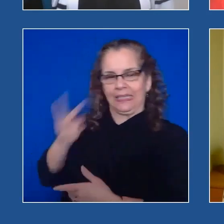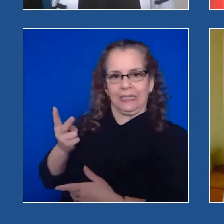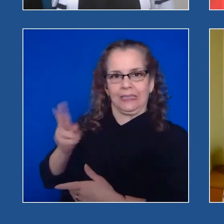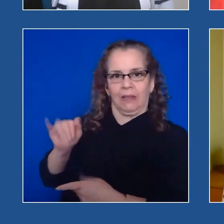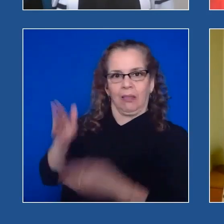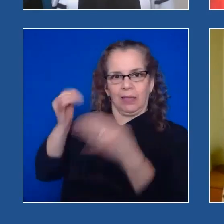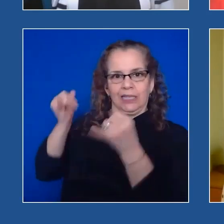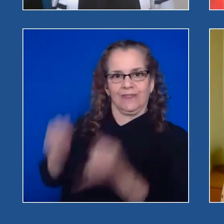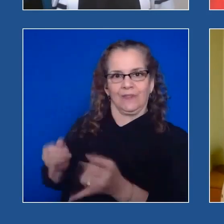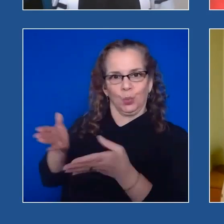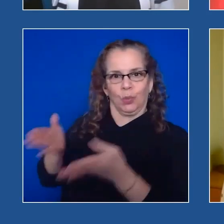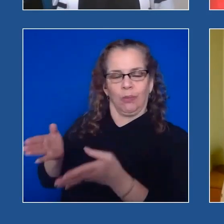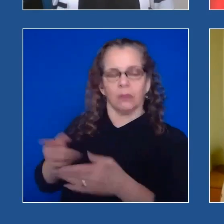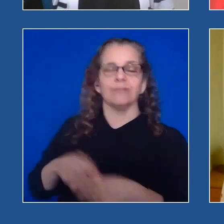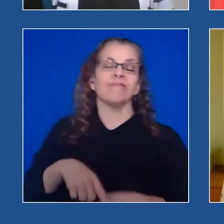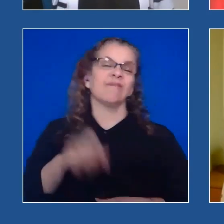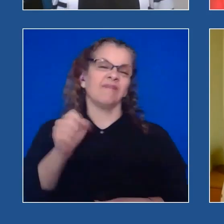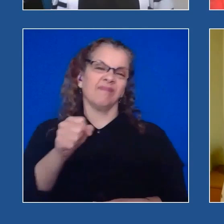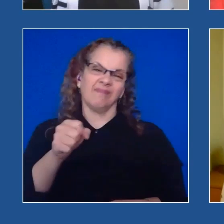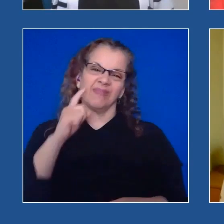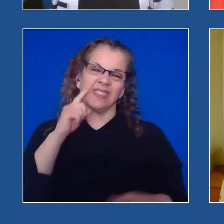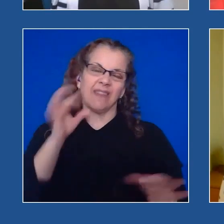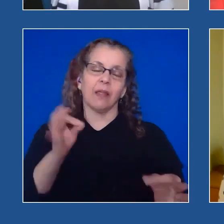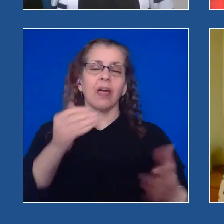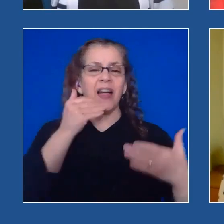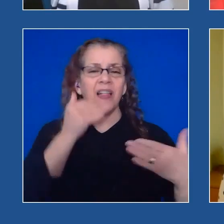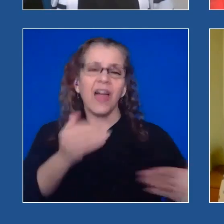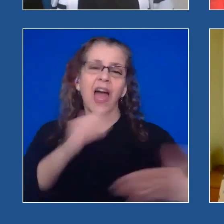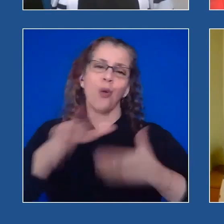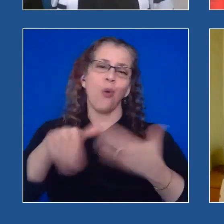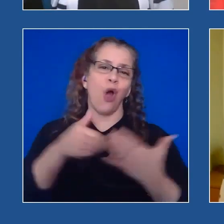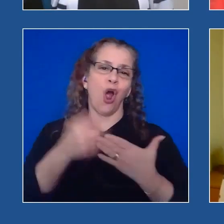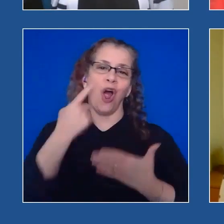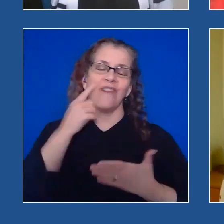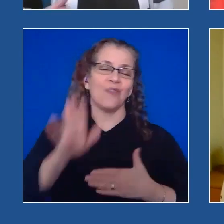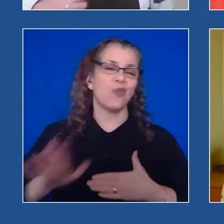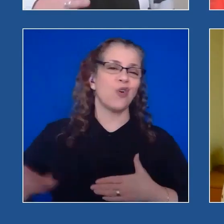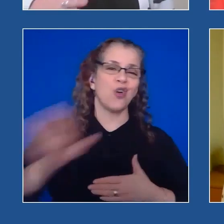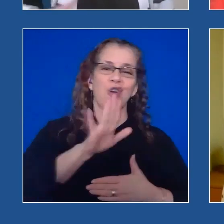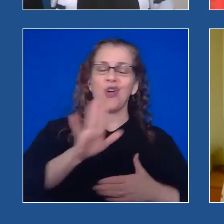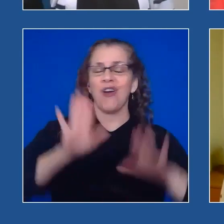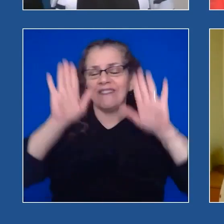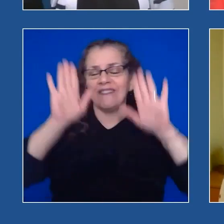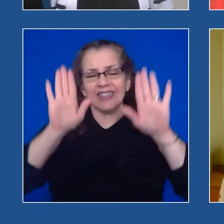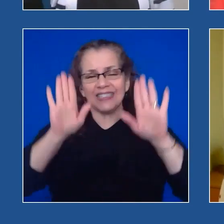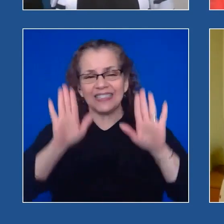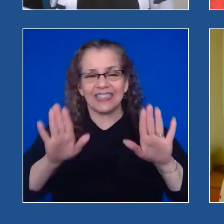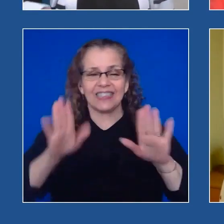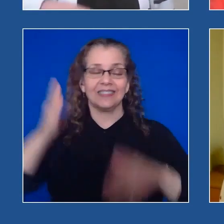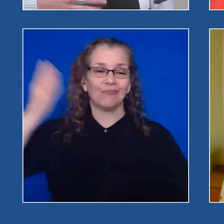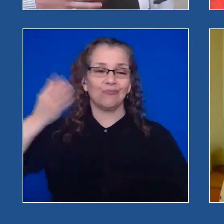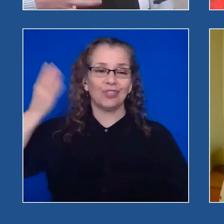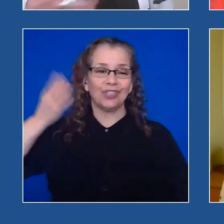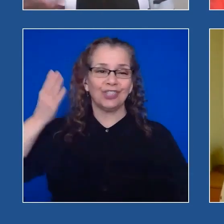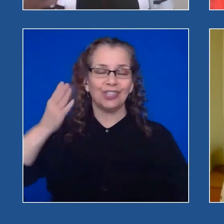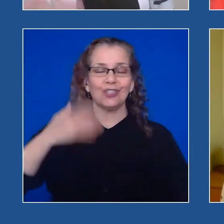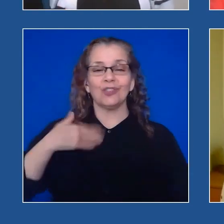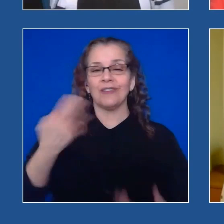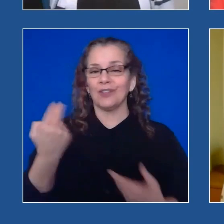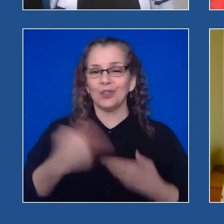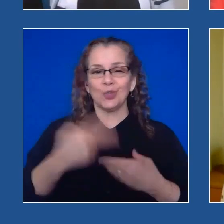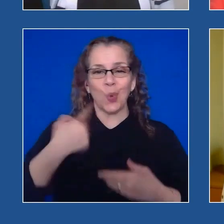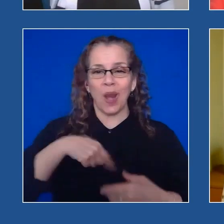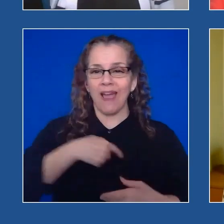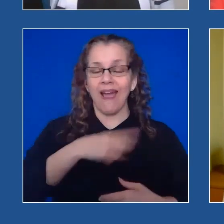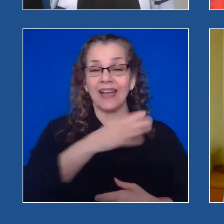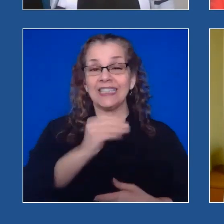Yeah, absolutely. Well, thank you all for your fantastic presentations, for joining us today, and for answering